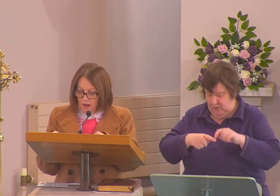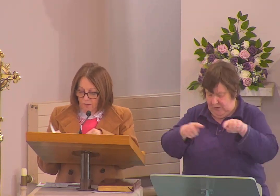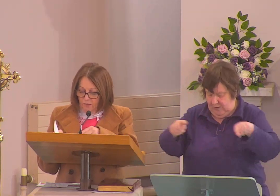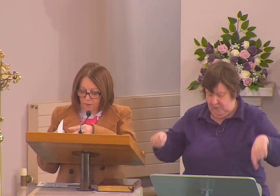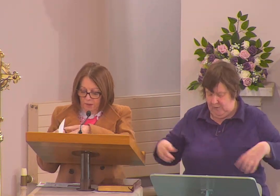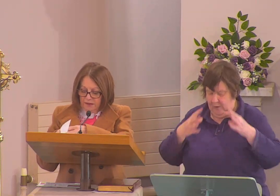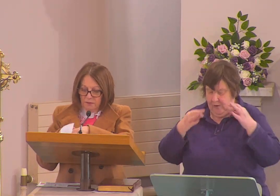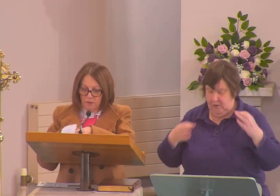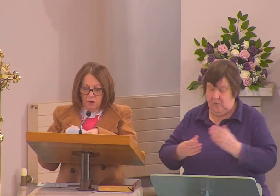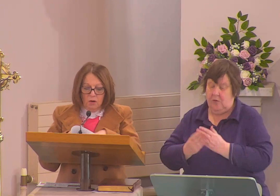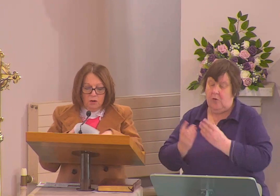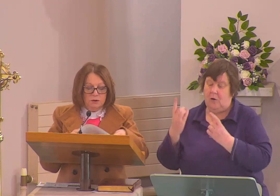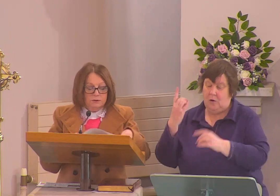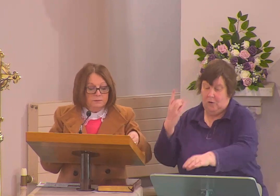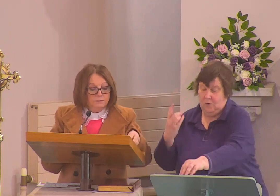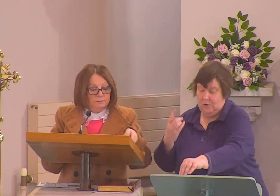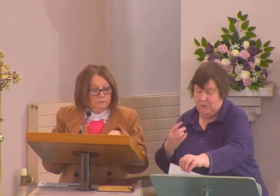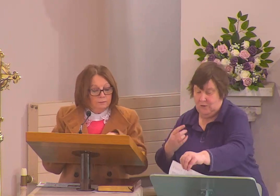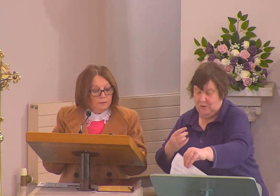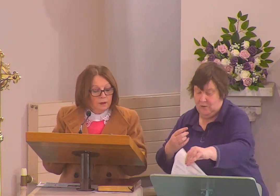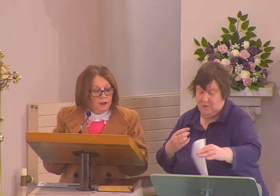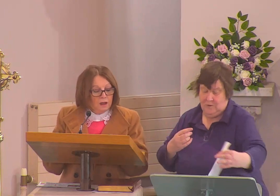we have the peace with God.